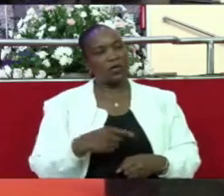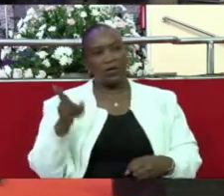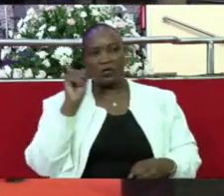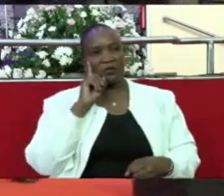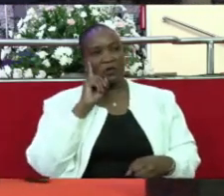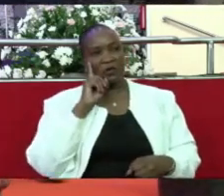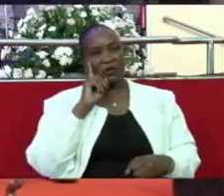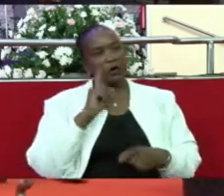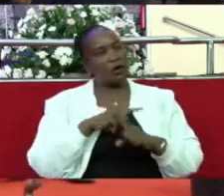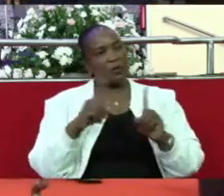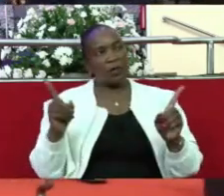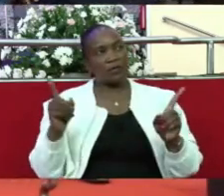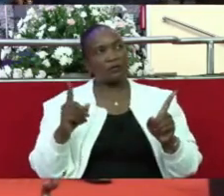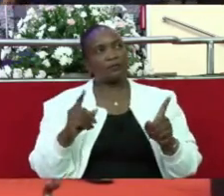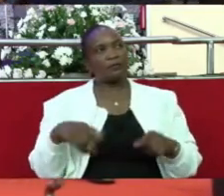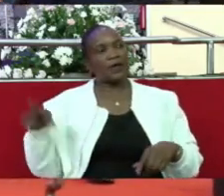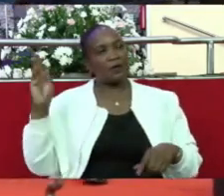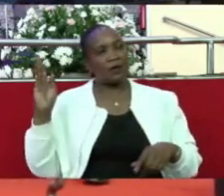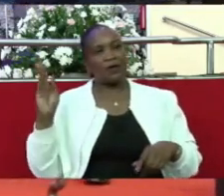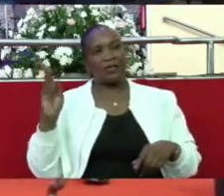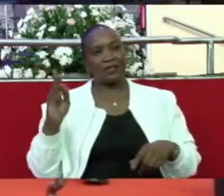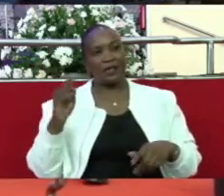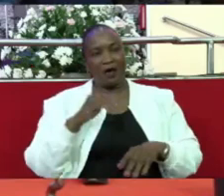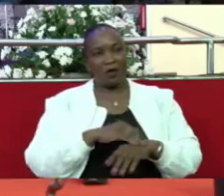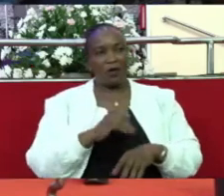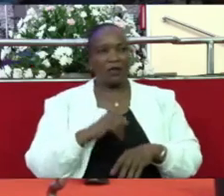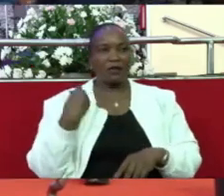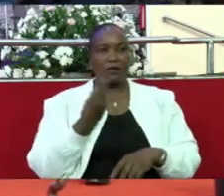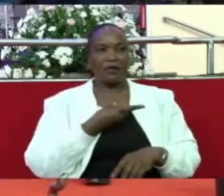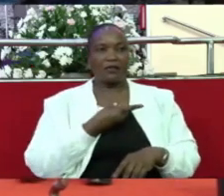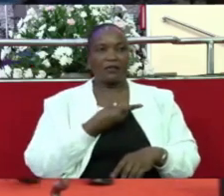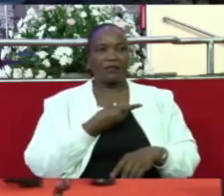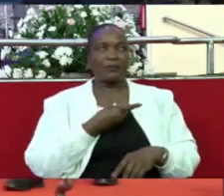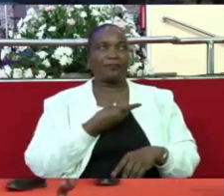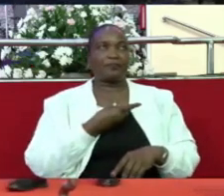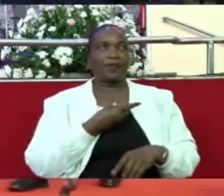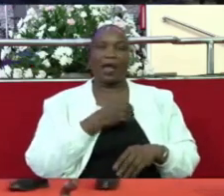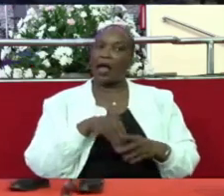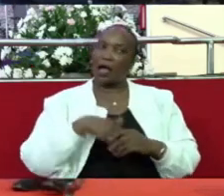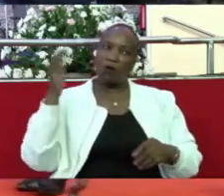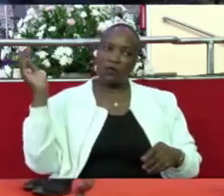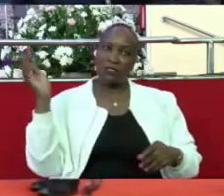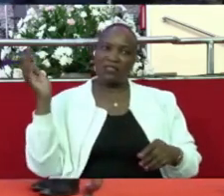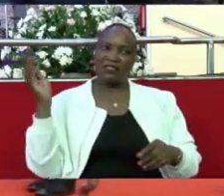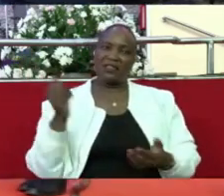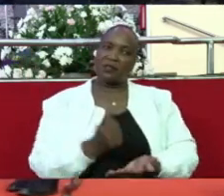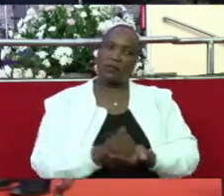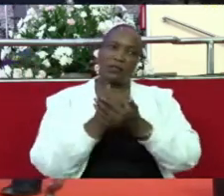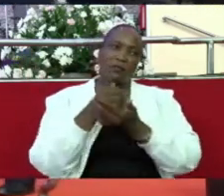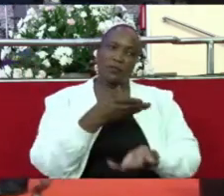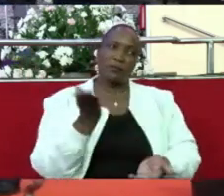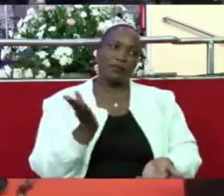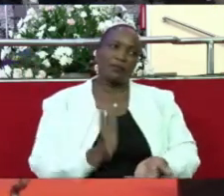out. The Lord is calling us out that He can help you. When you think of yourself as